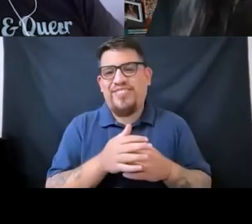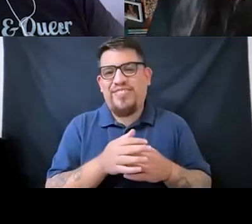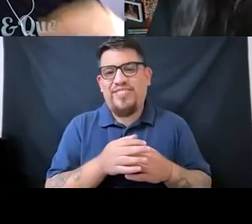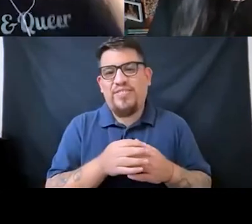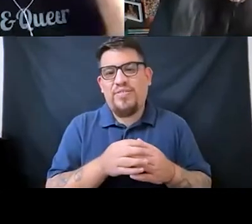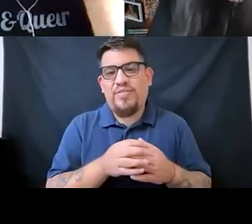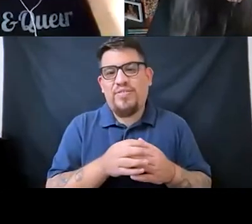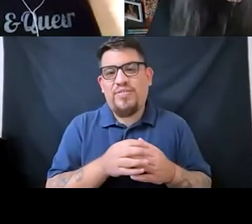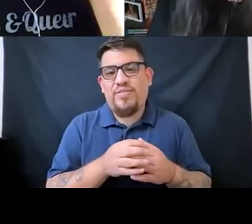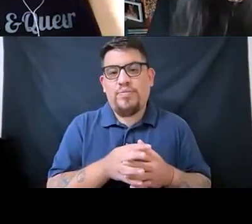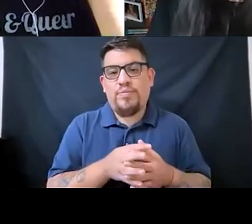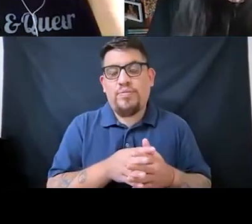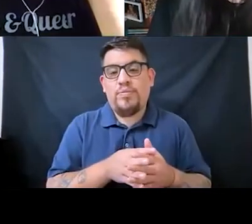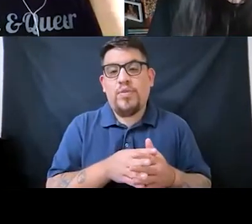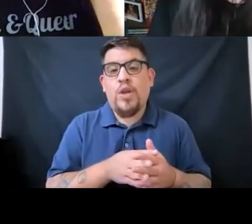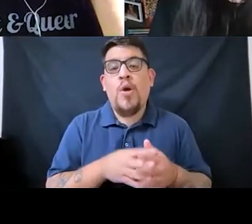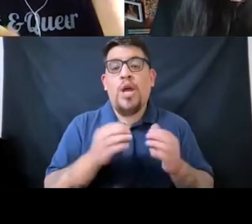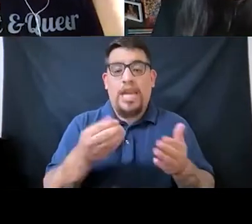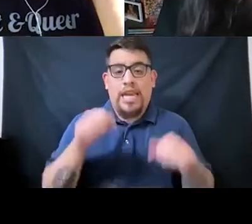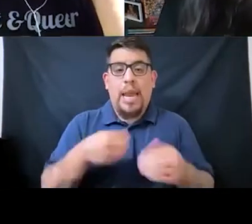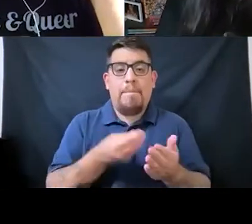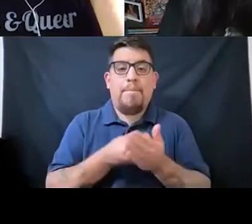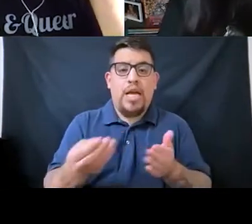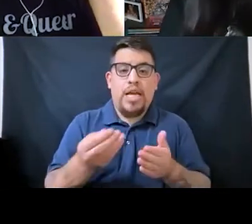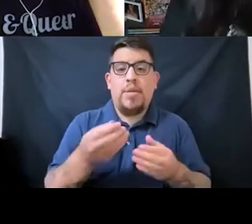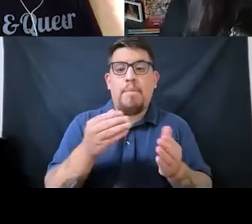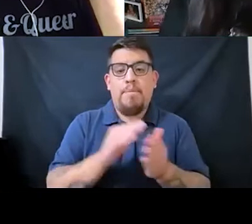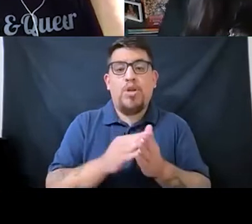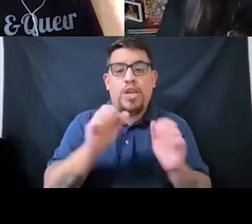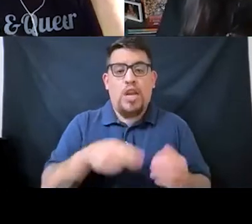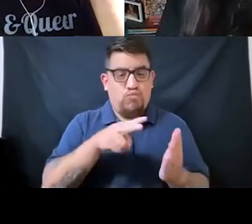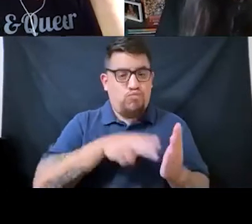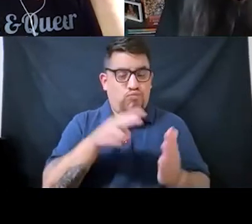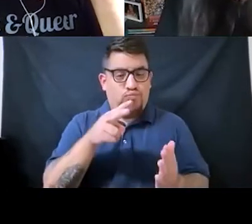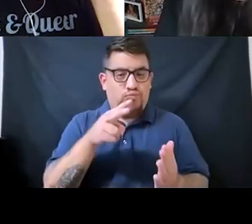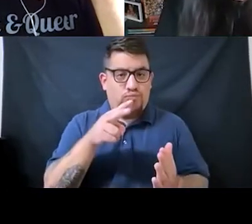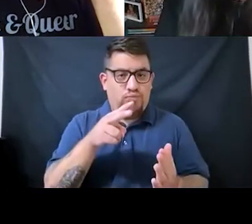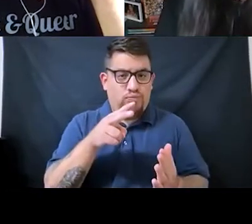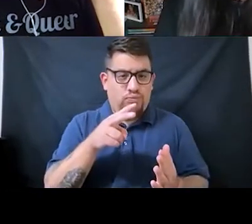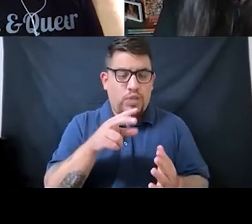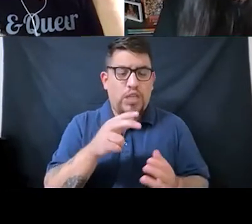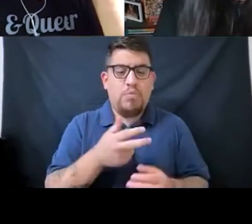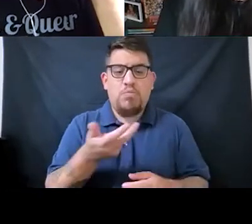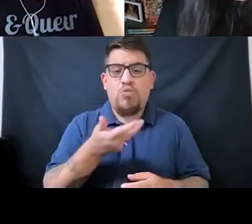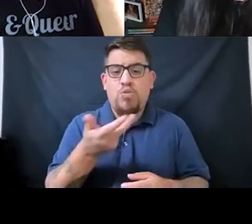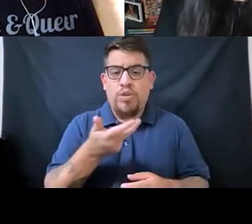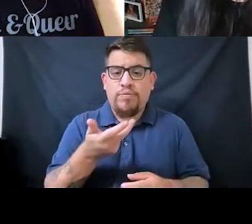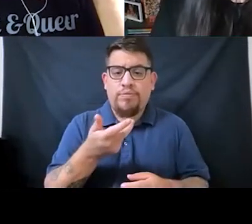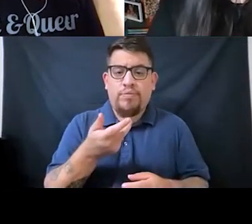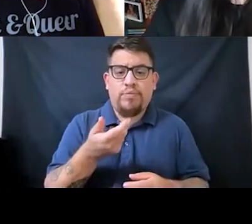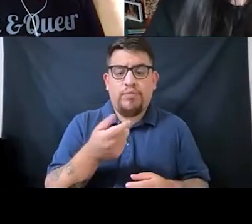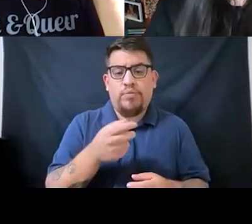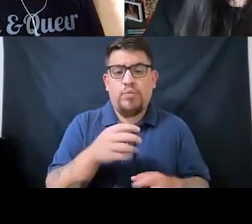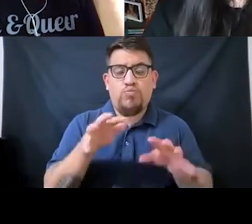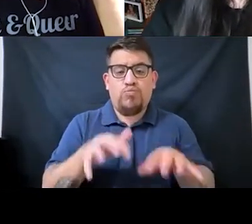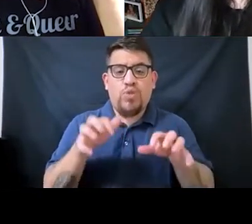we'll let folks get the book and read that one. And then can the three of y'all just say, audience, this is a